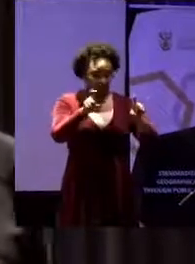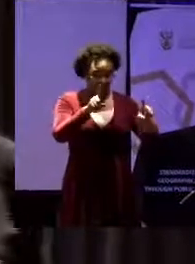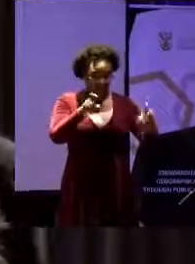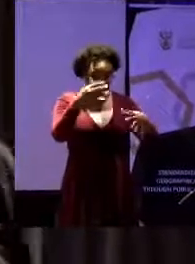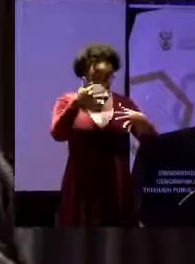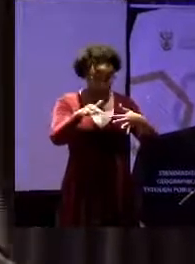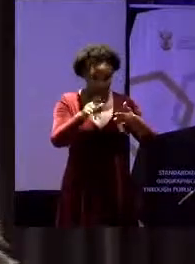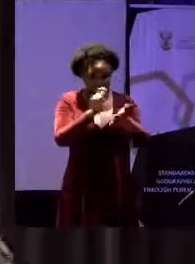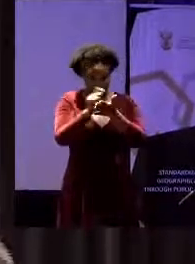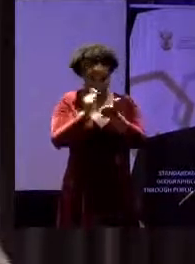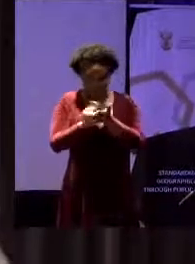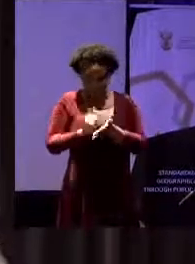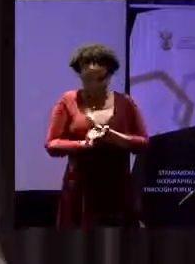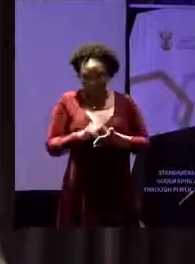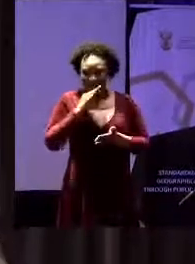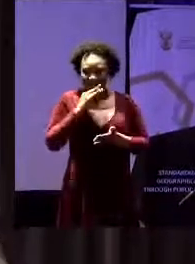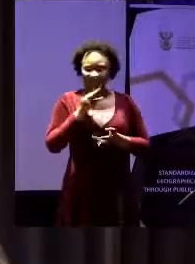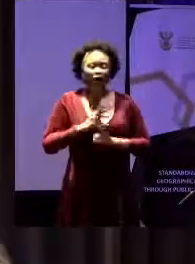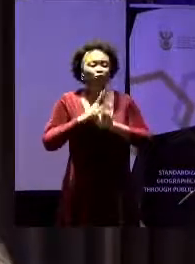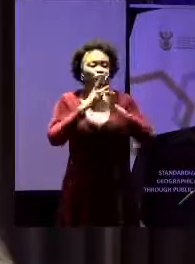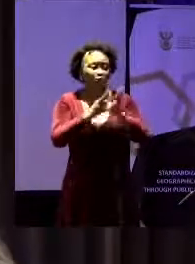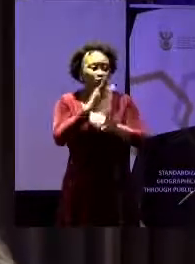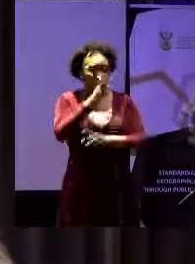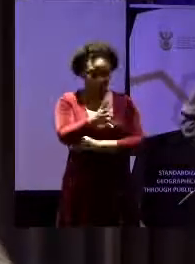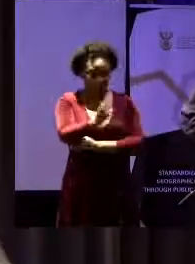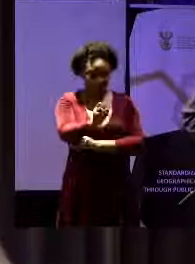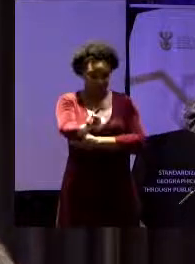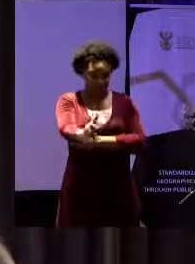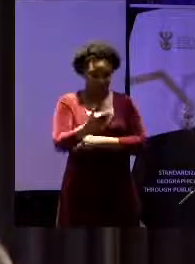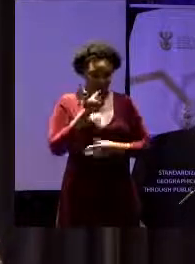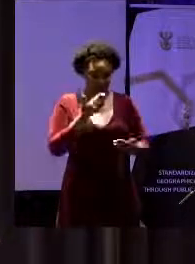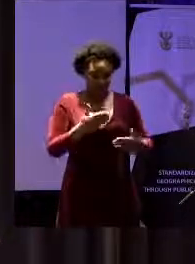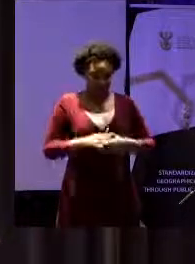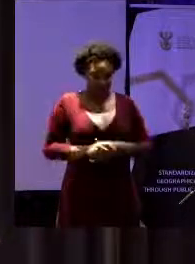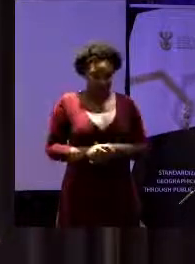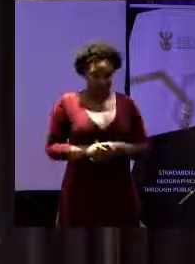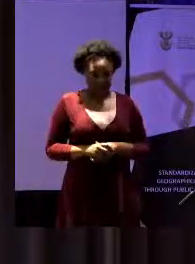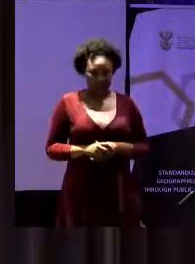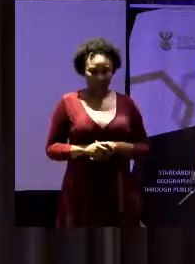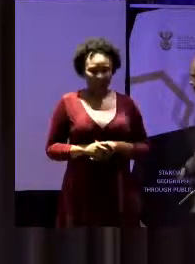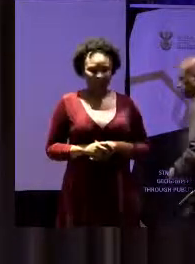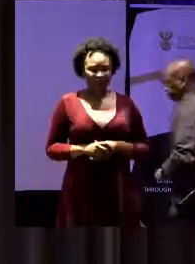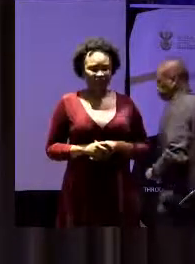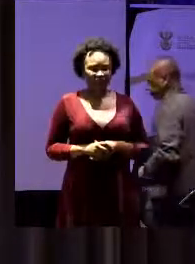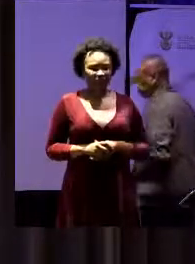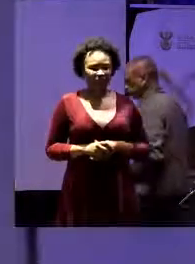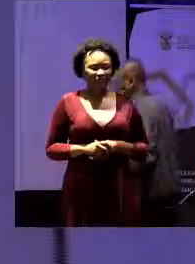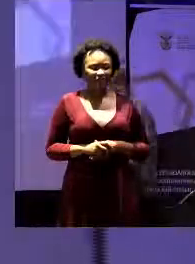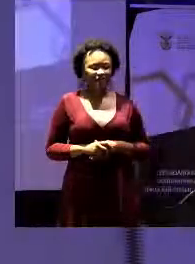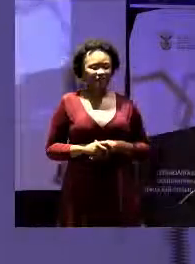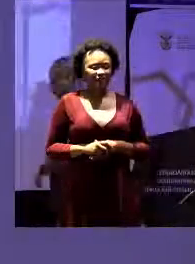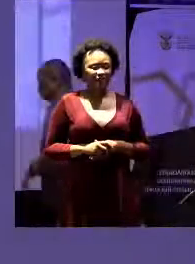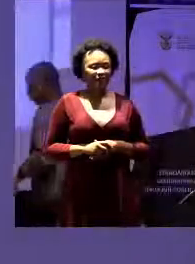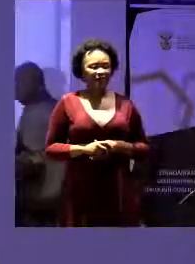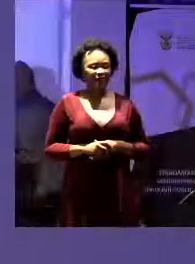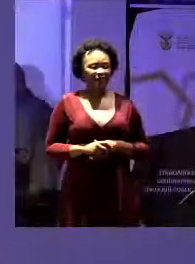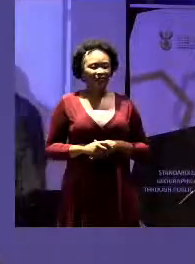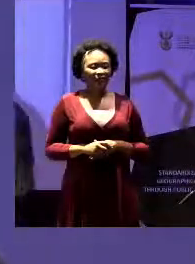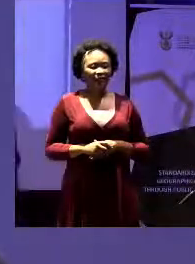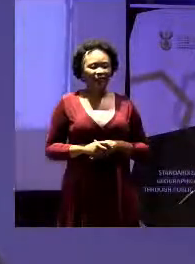as in that sequence. Thank you. No, thanks, Chairperson. You know,